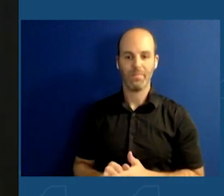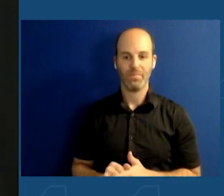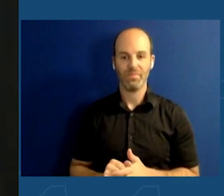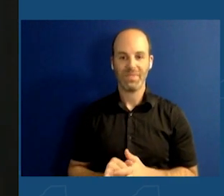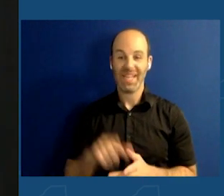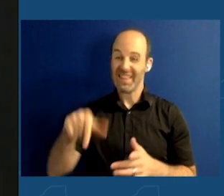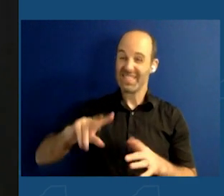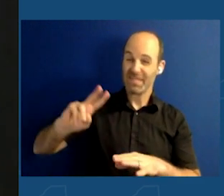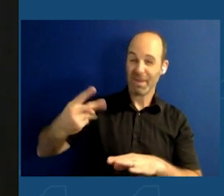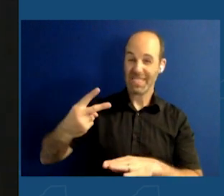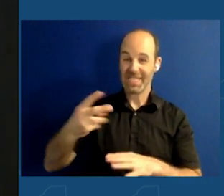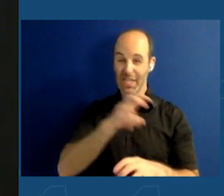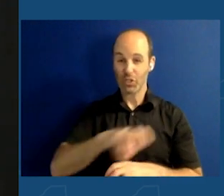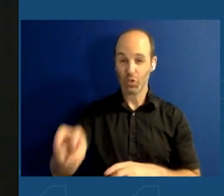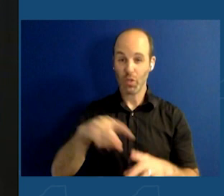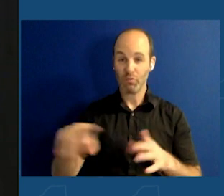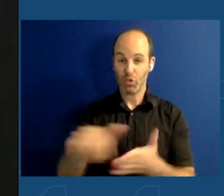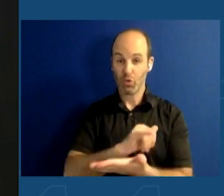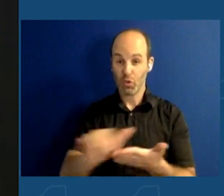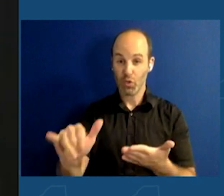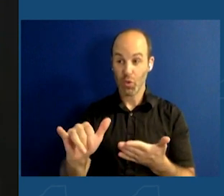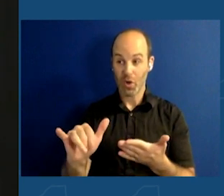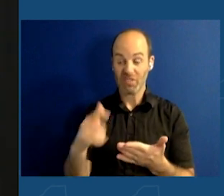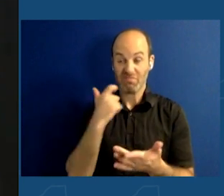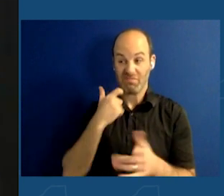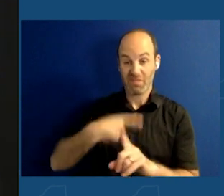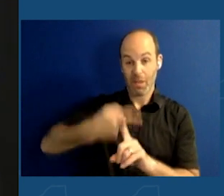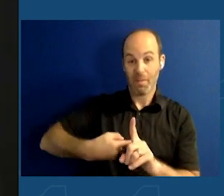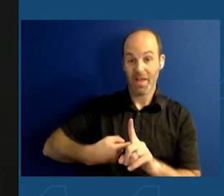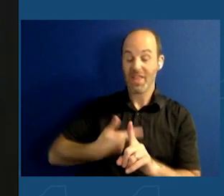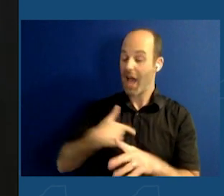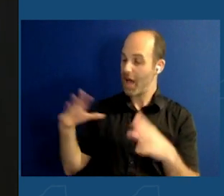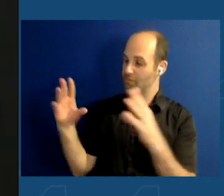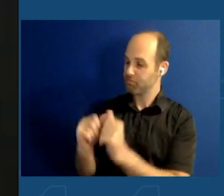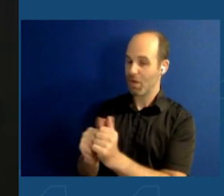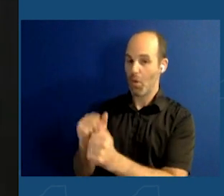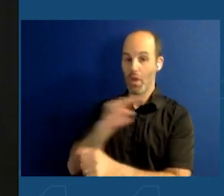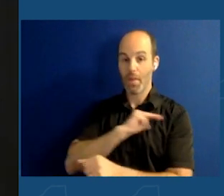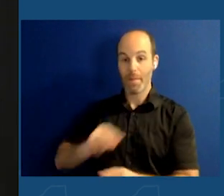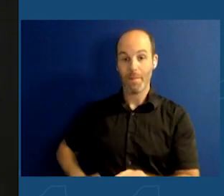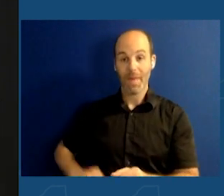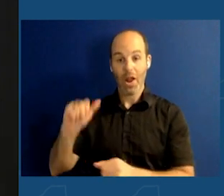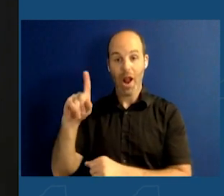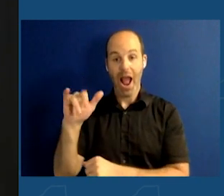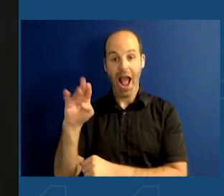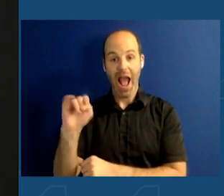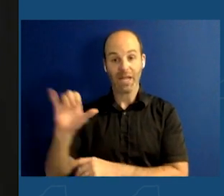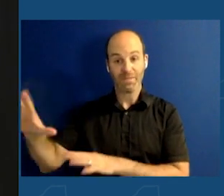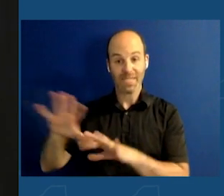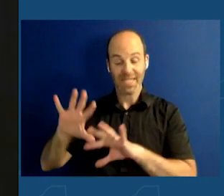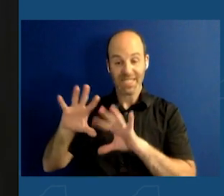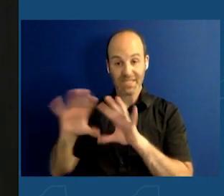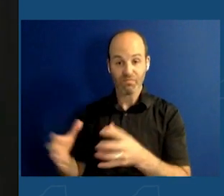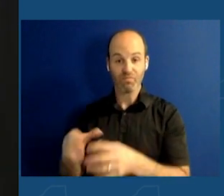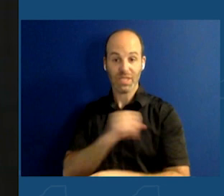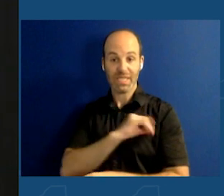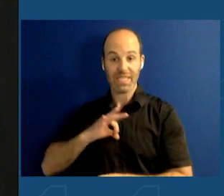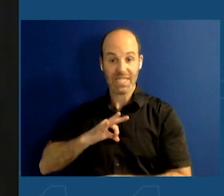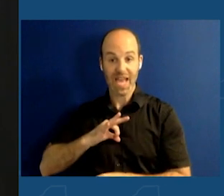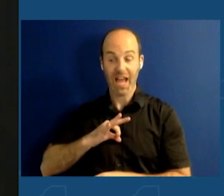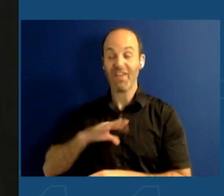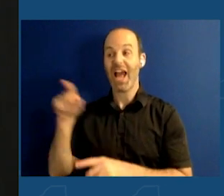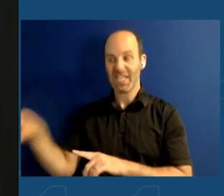brief tenure, and I have met with Mayor Adams and his staff, and I am grateful that he, like Governor